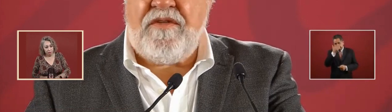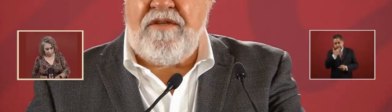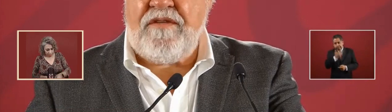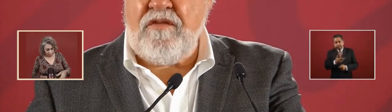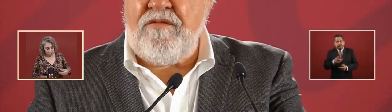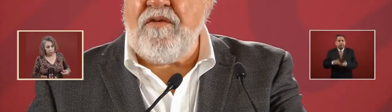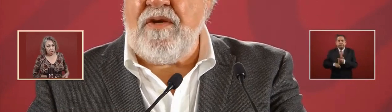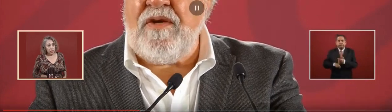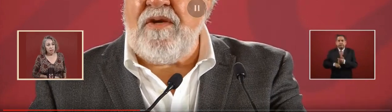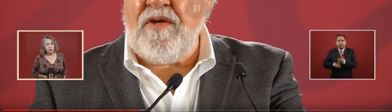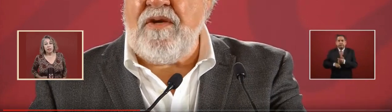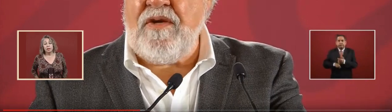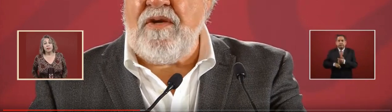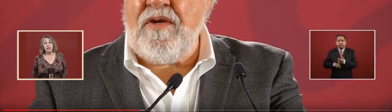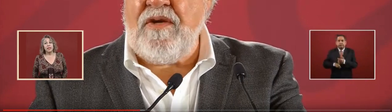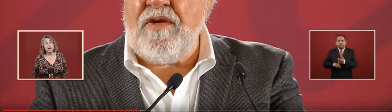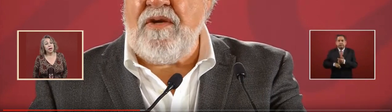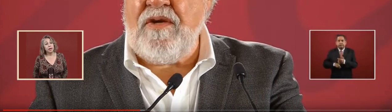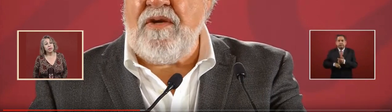before.